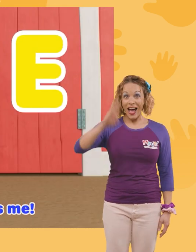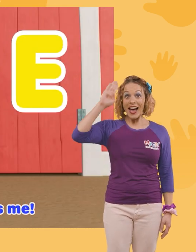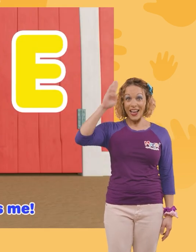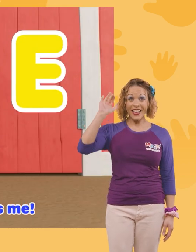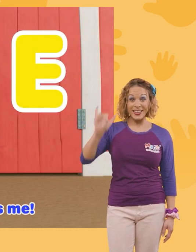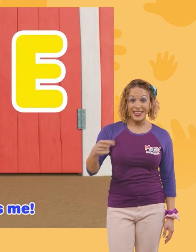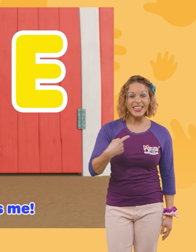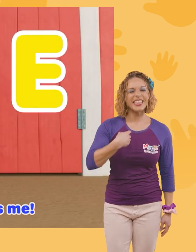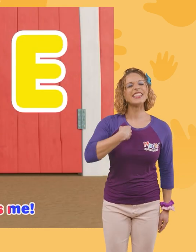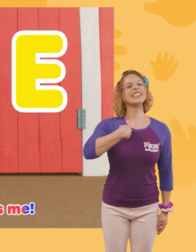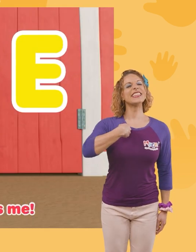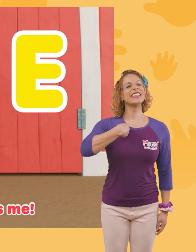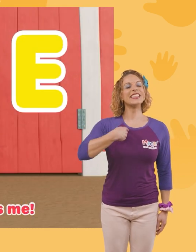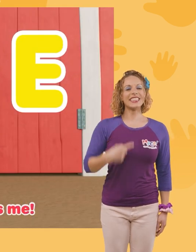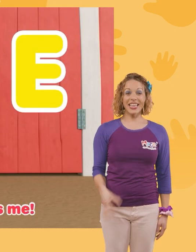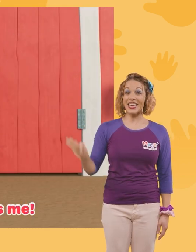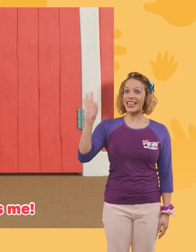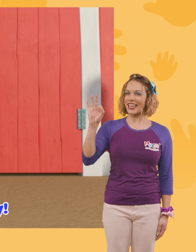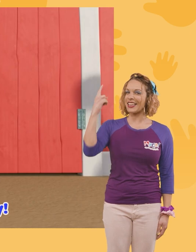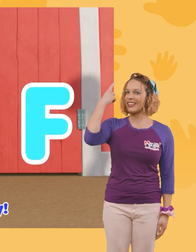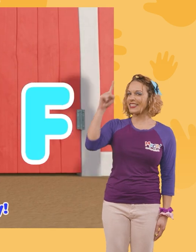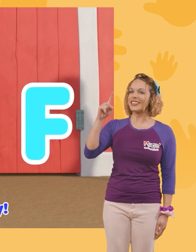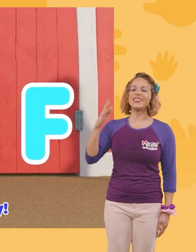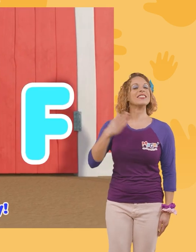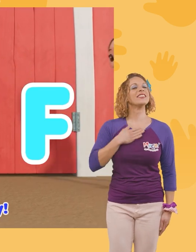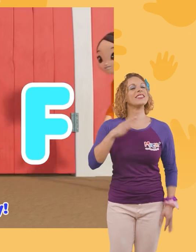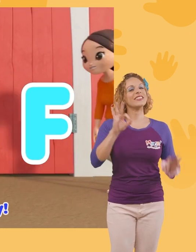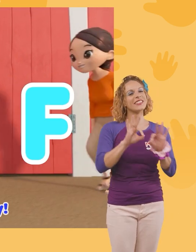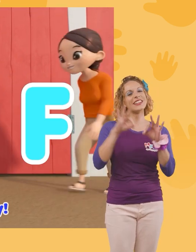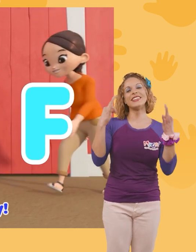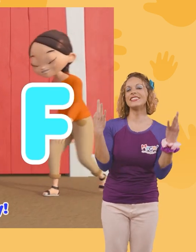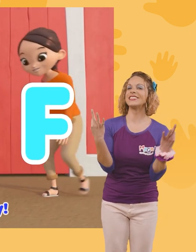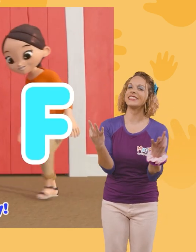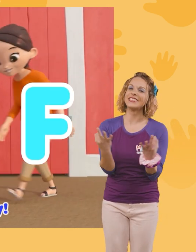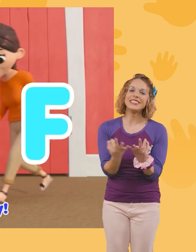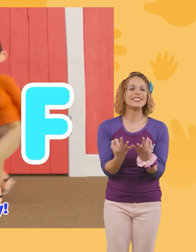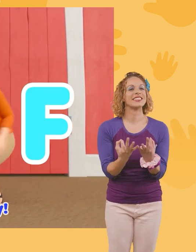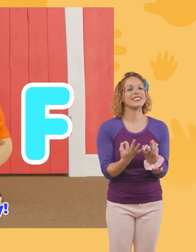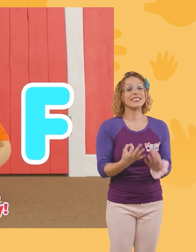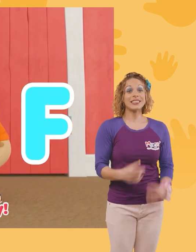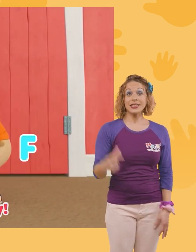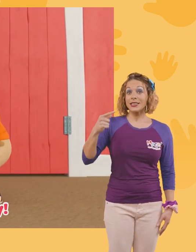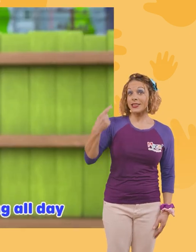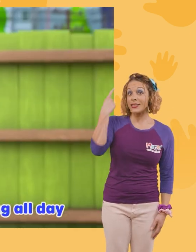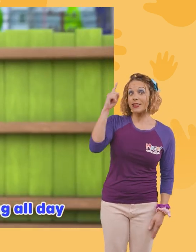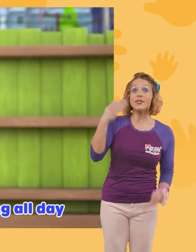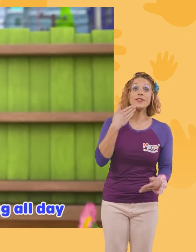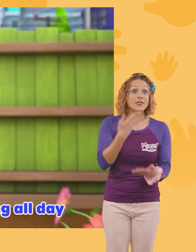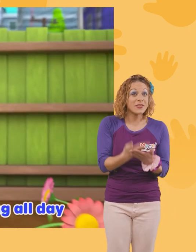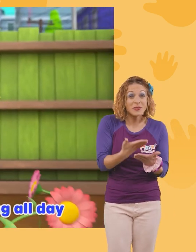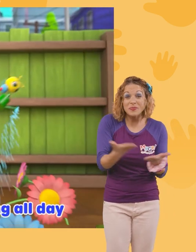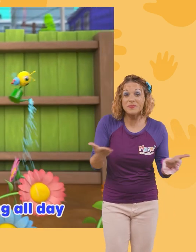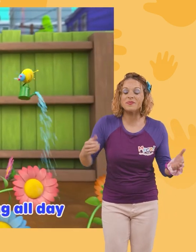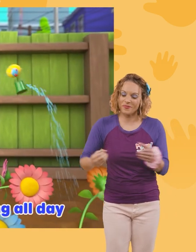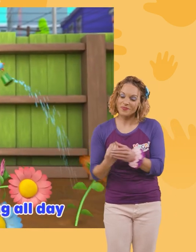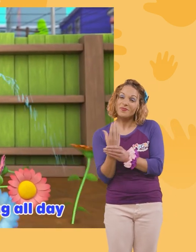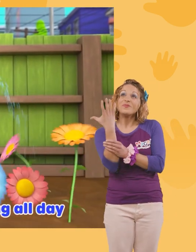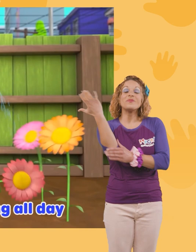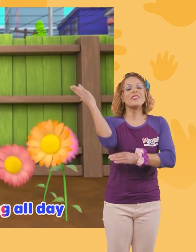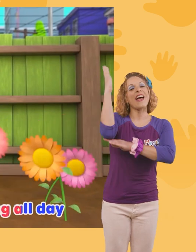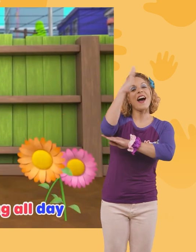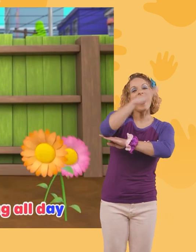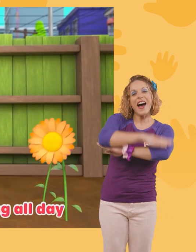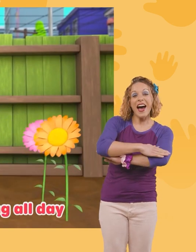For Ella. Hello, that's me. And F is for my family. G is for good